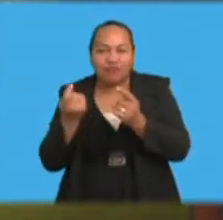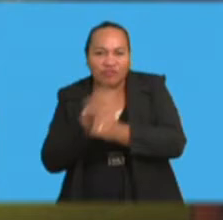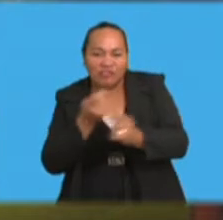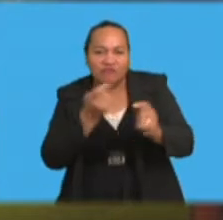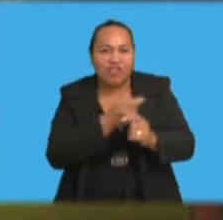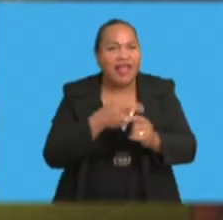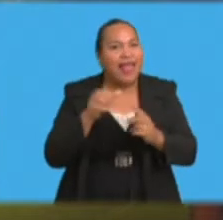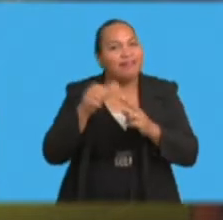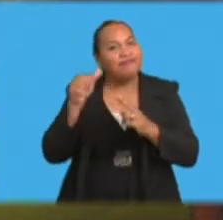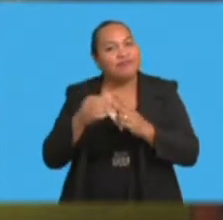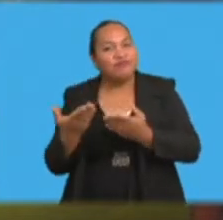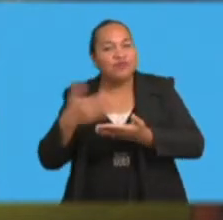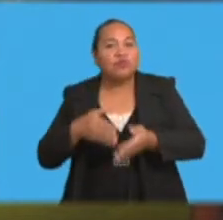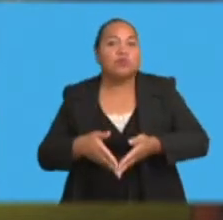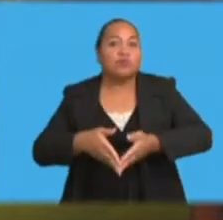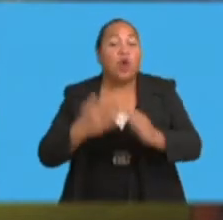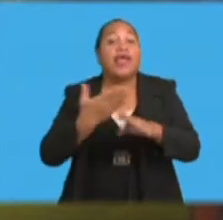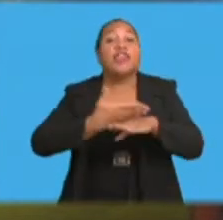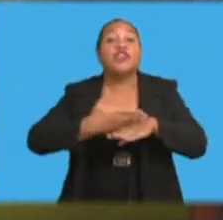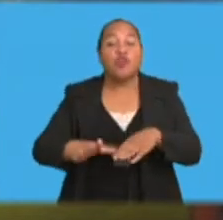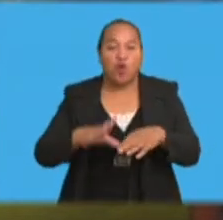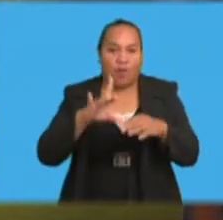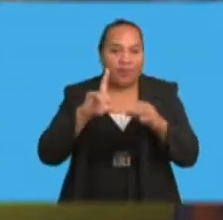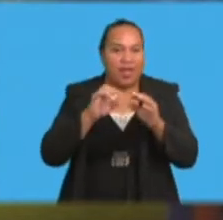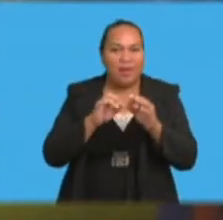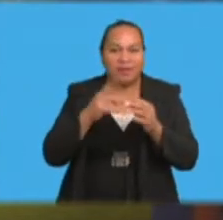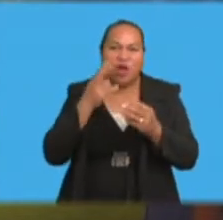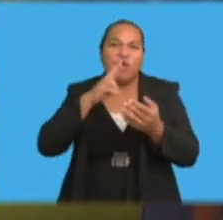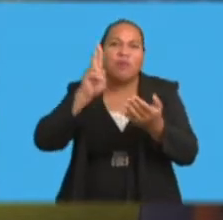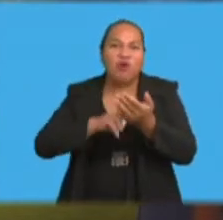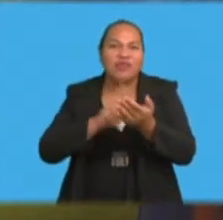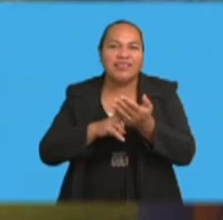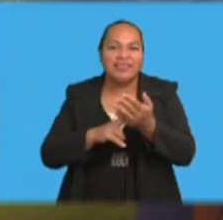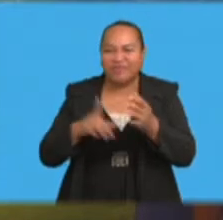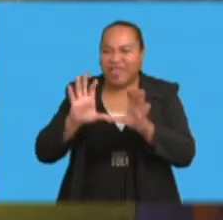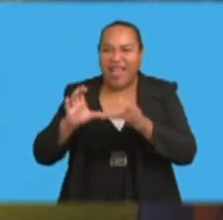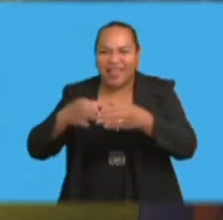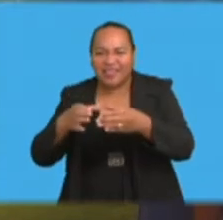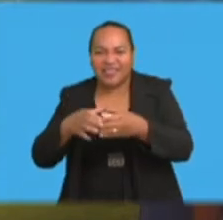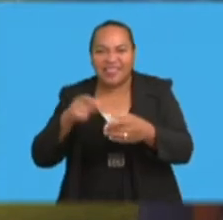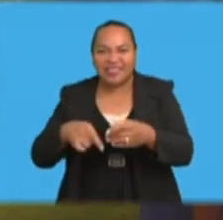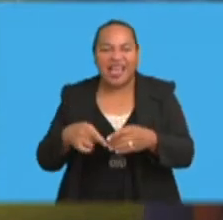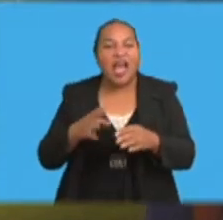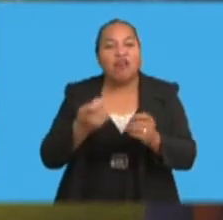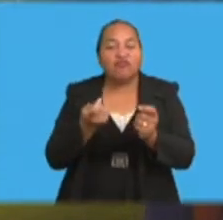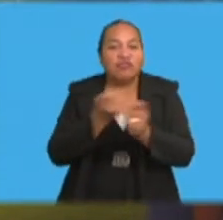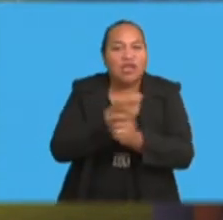of a new and improved credit bureau, as highlighted earlier on, or credit reporting agency, a reform of the credit union